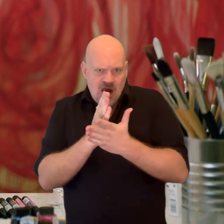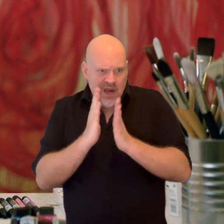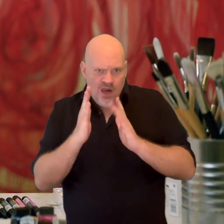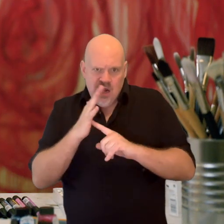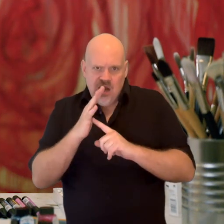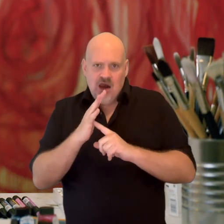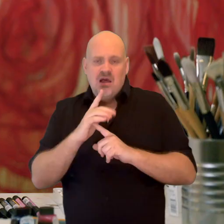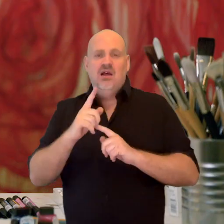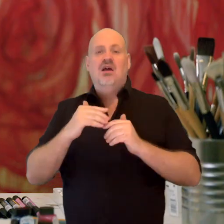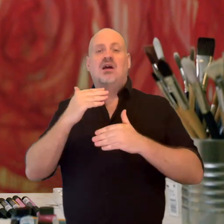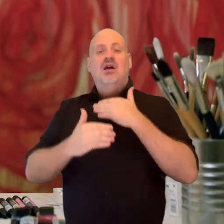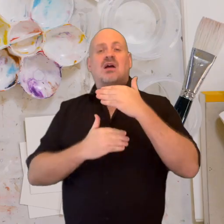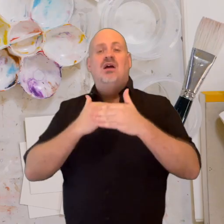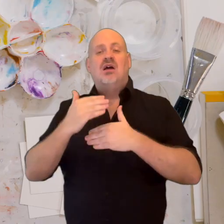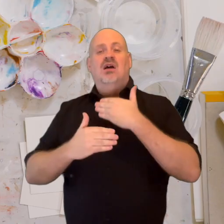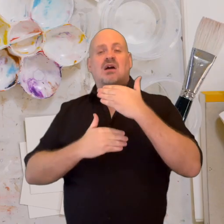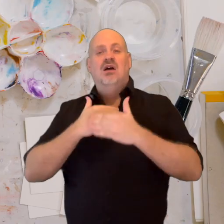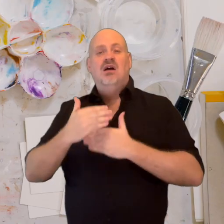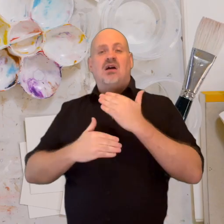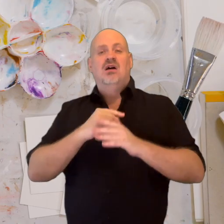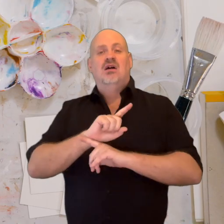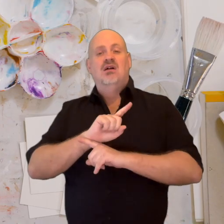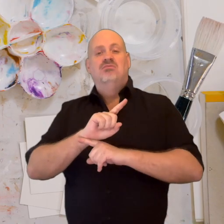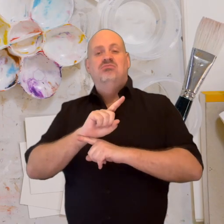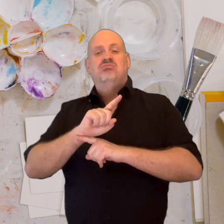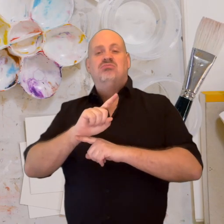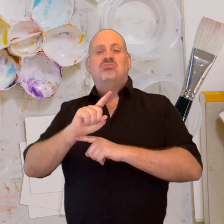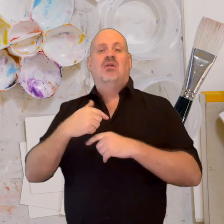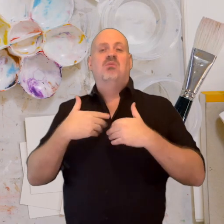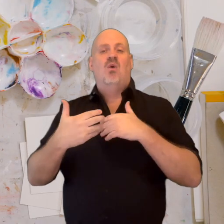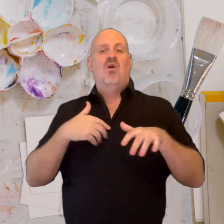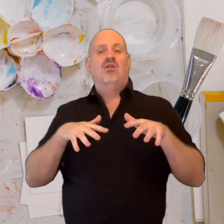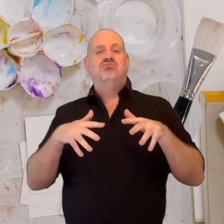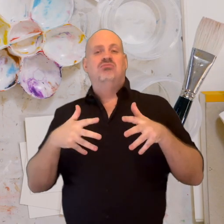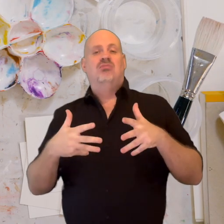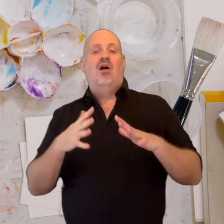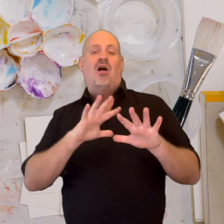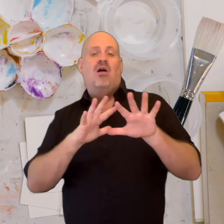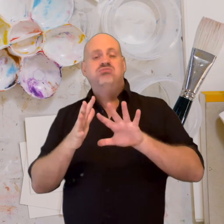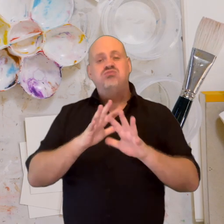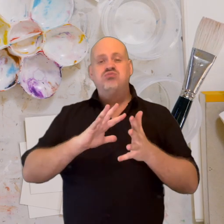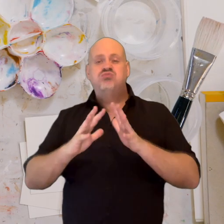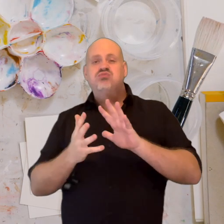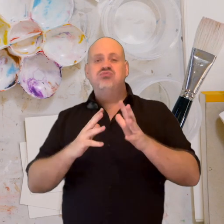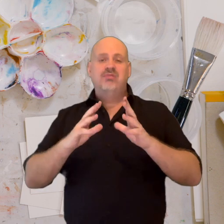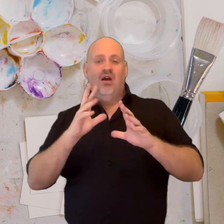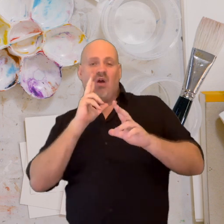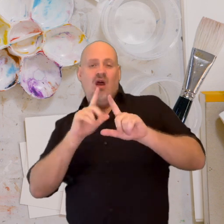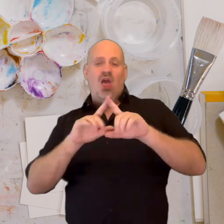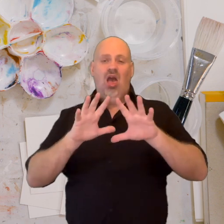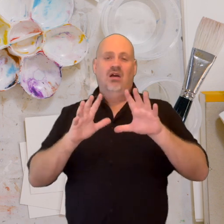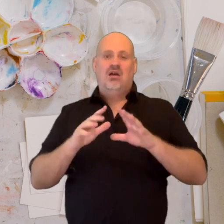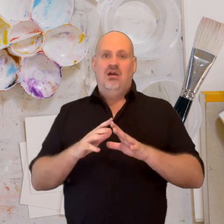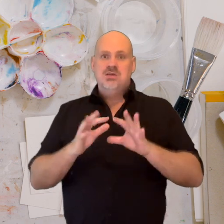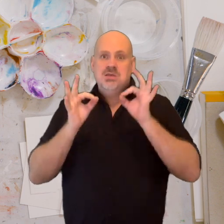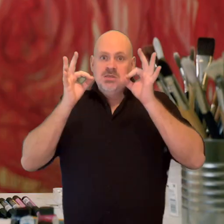But as I progressed over time, I made them looser and looser. There's no set way